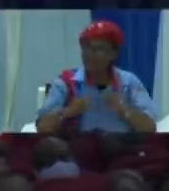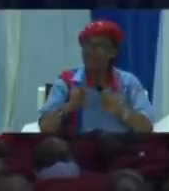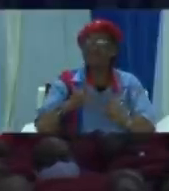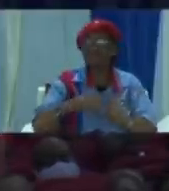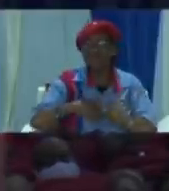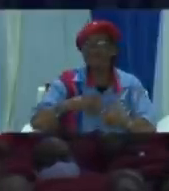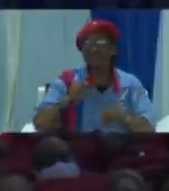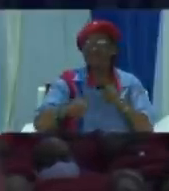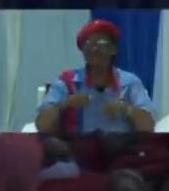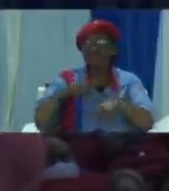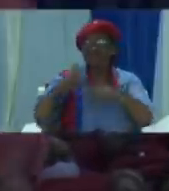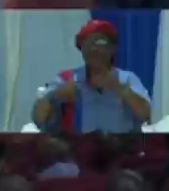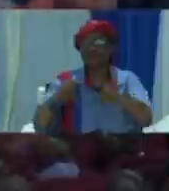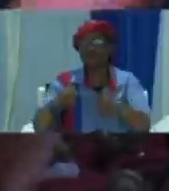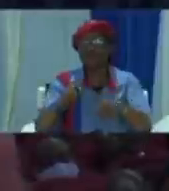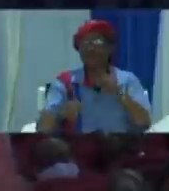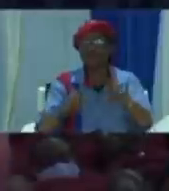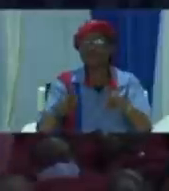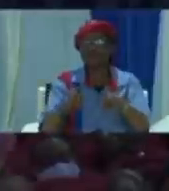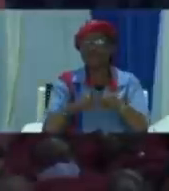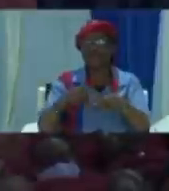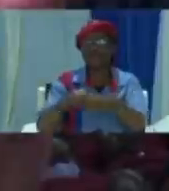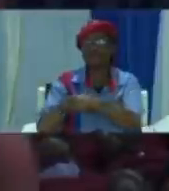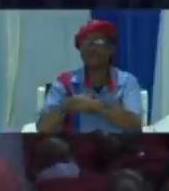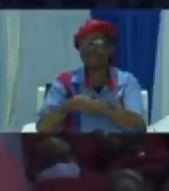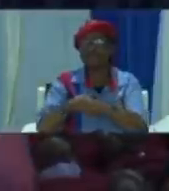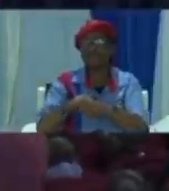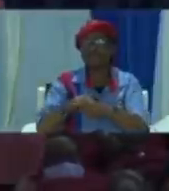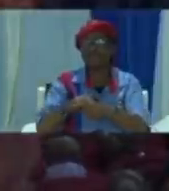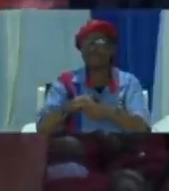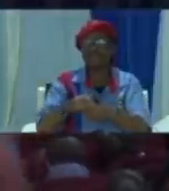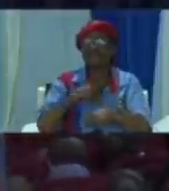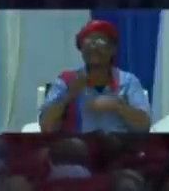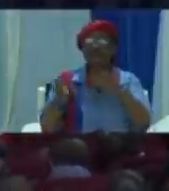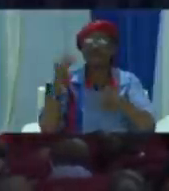people like me, we went to do second degree,